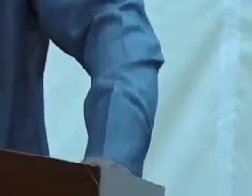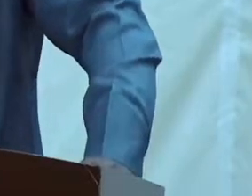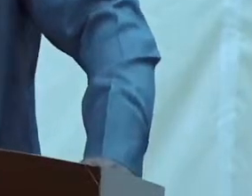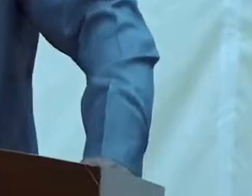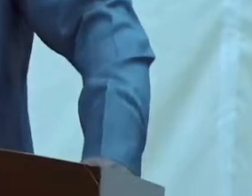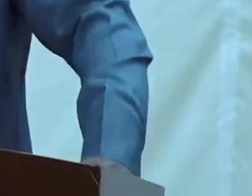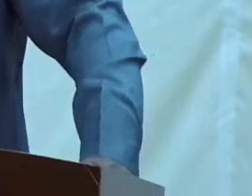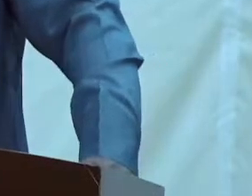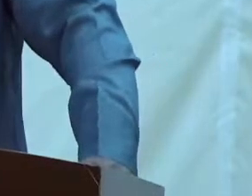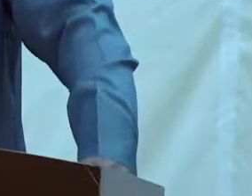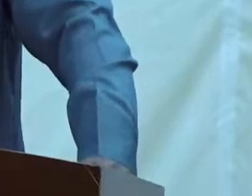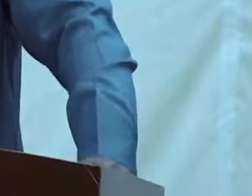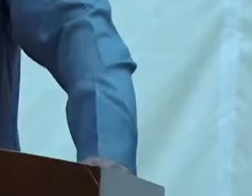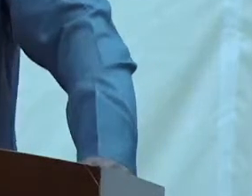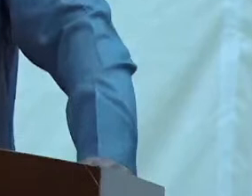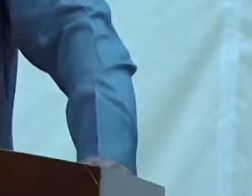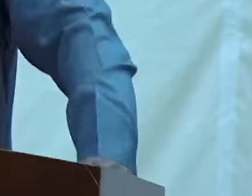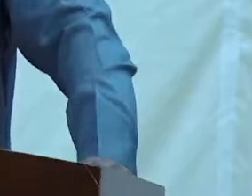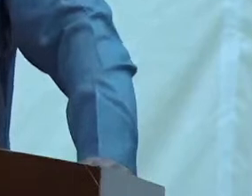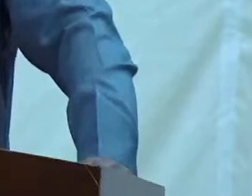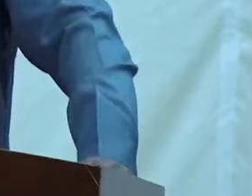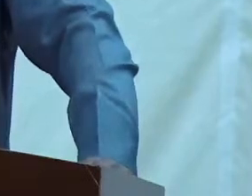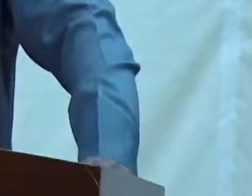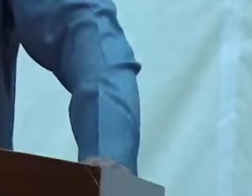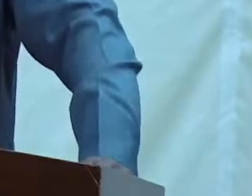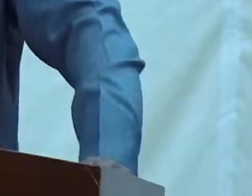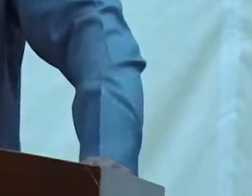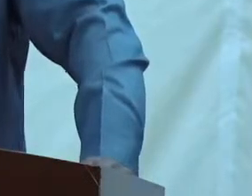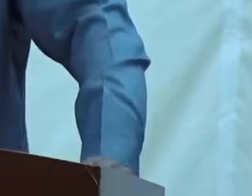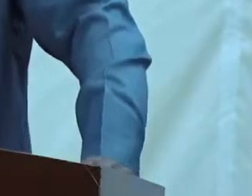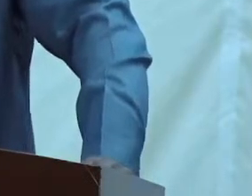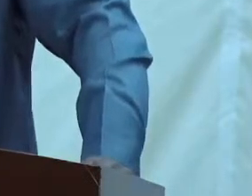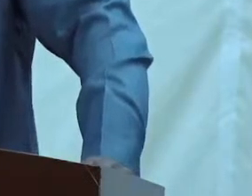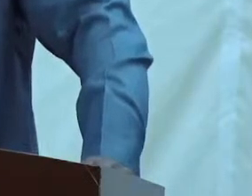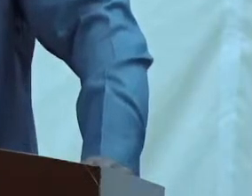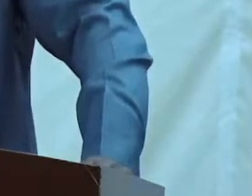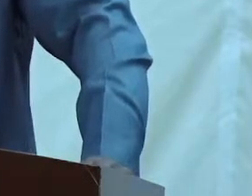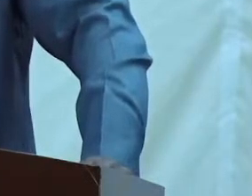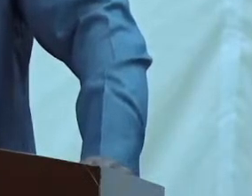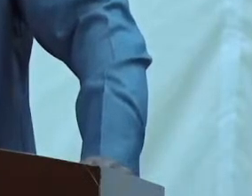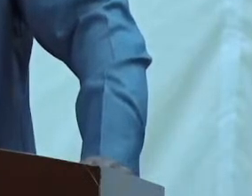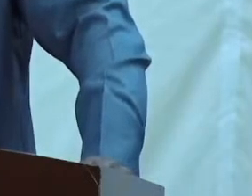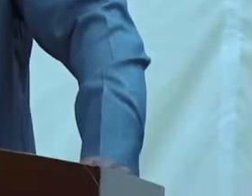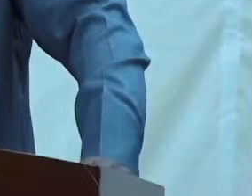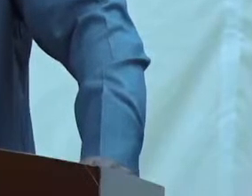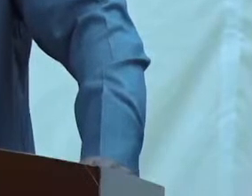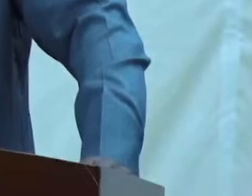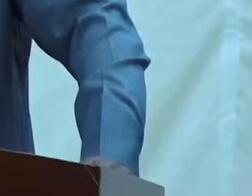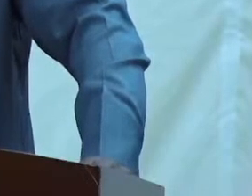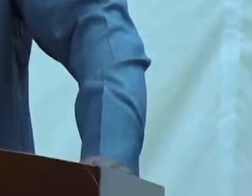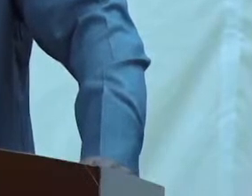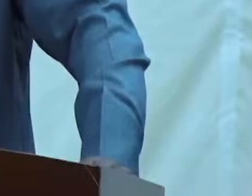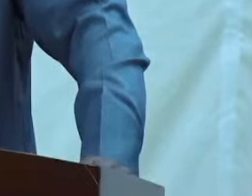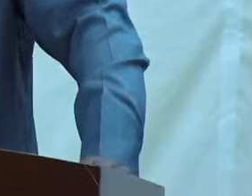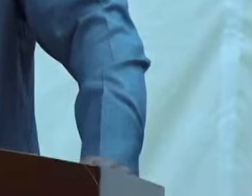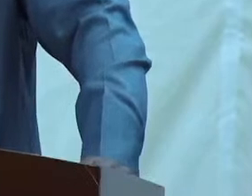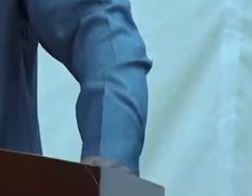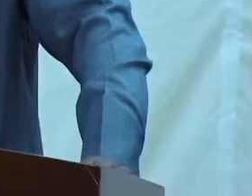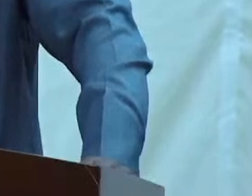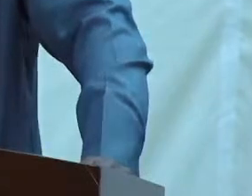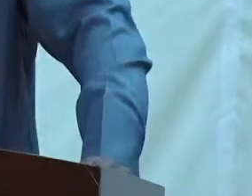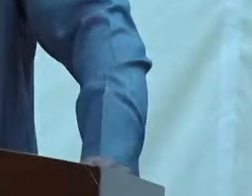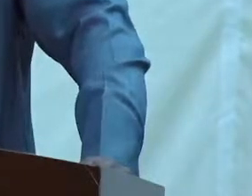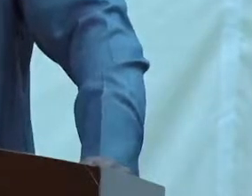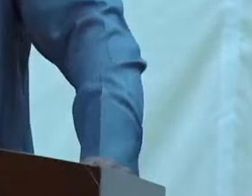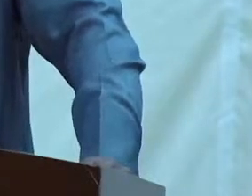countries of divergent income spectrum, new and old democracies alike.